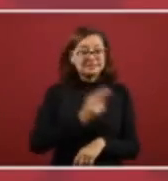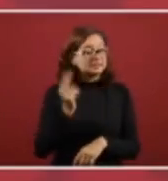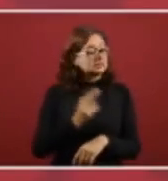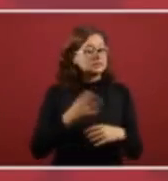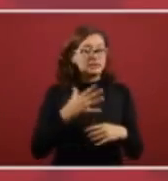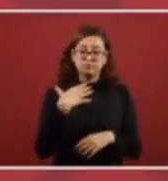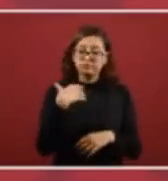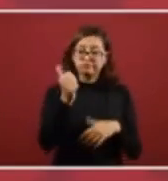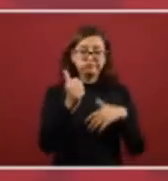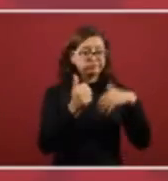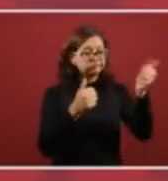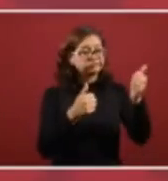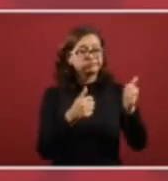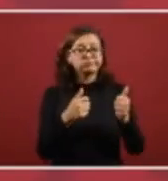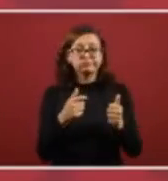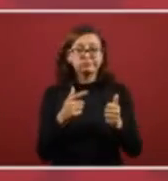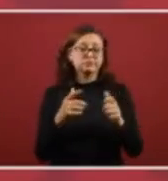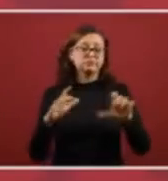that they can stop,